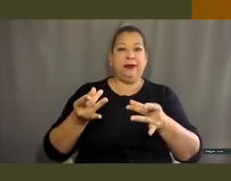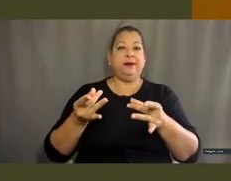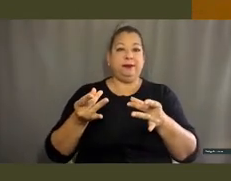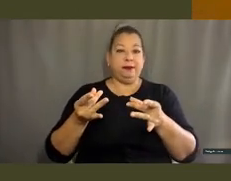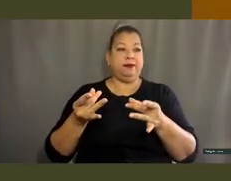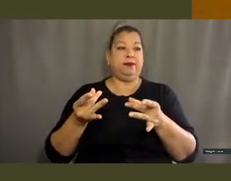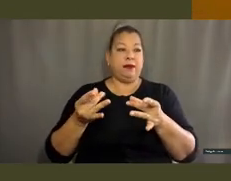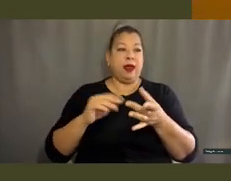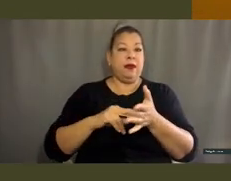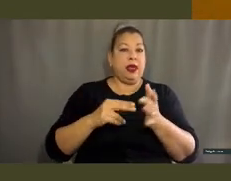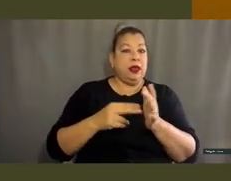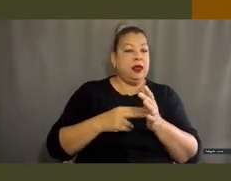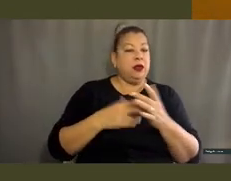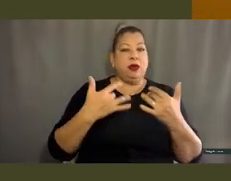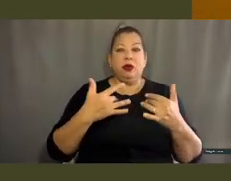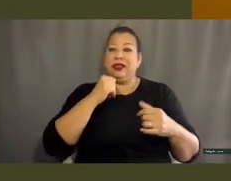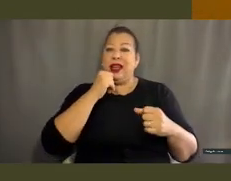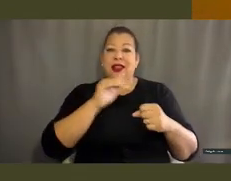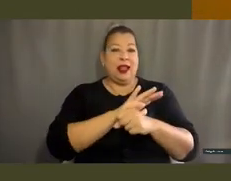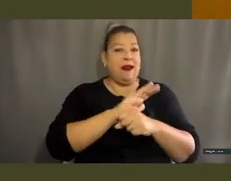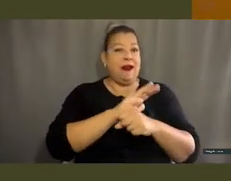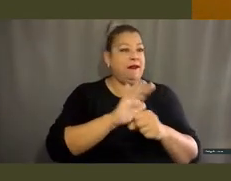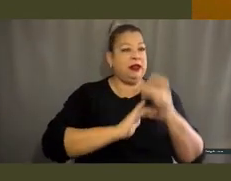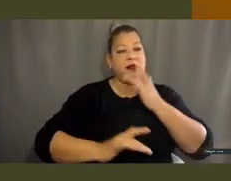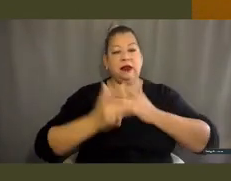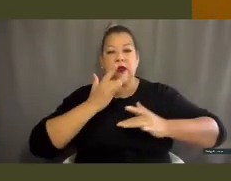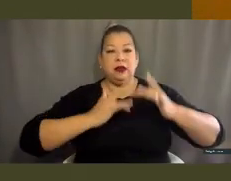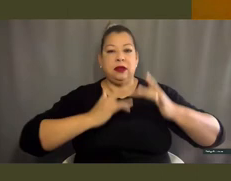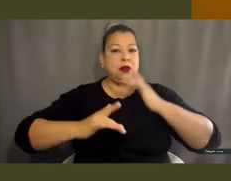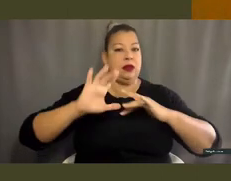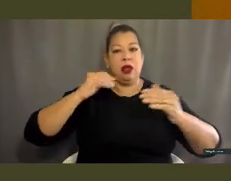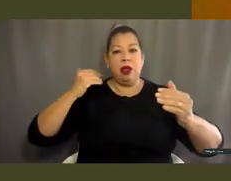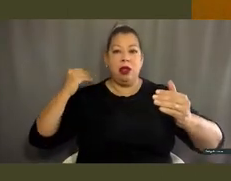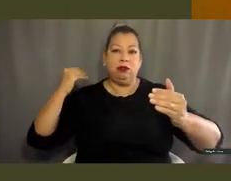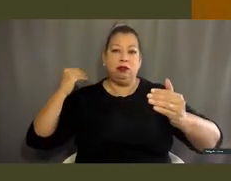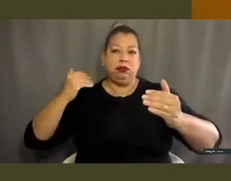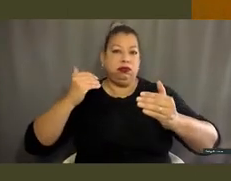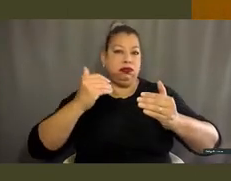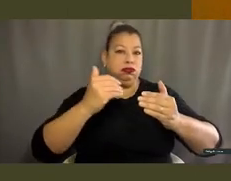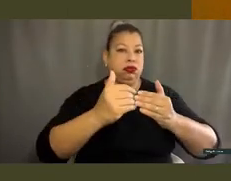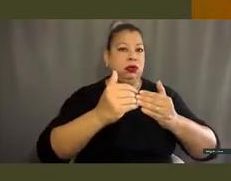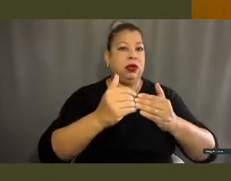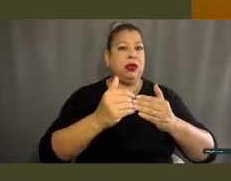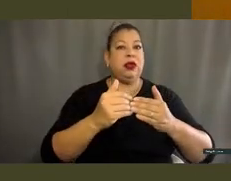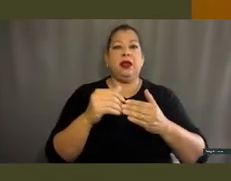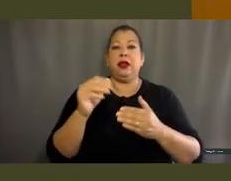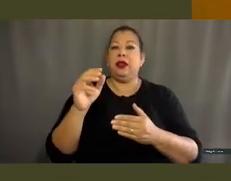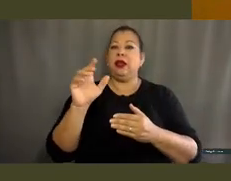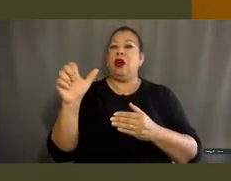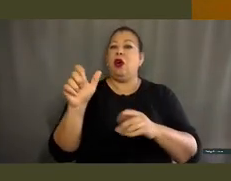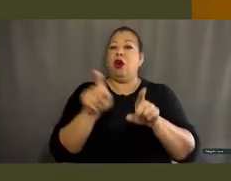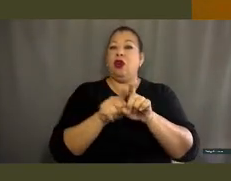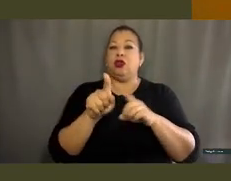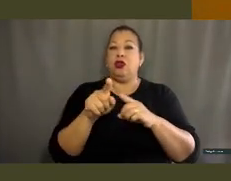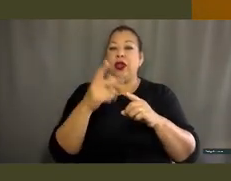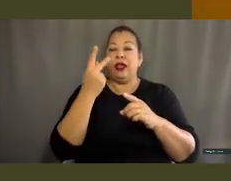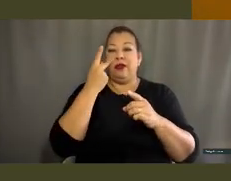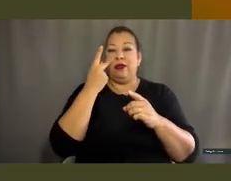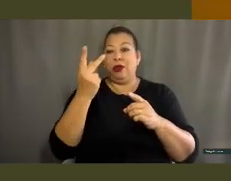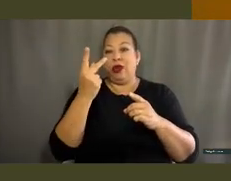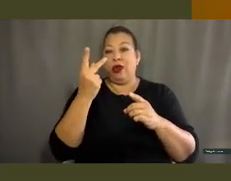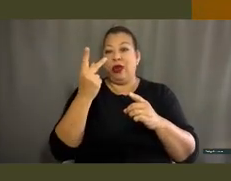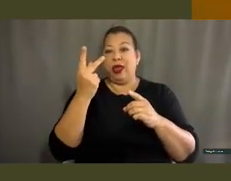from sufficient. I mean, we're getting closer, and as I think Minoru mentioned is in his intervention also, if you look at the plans and also look at